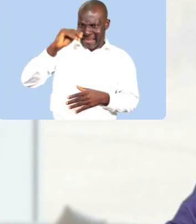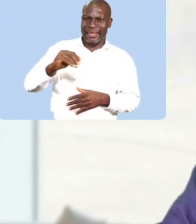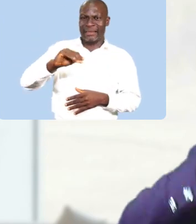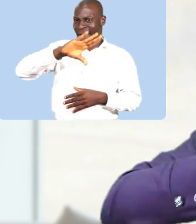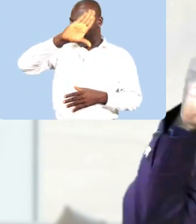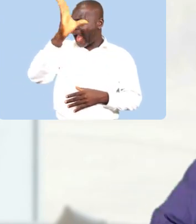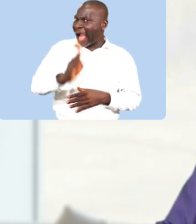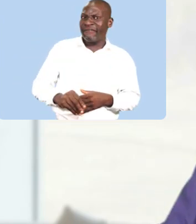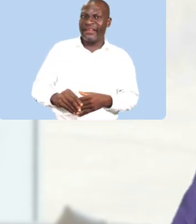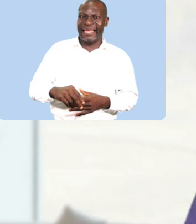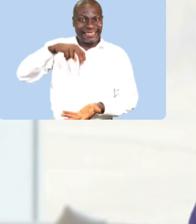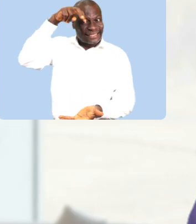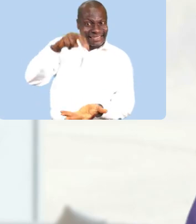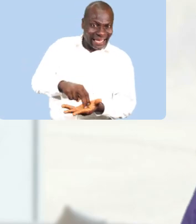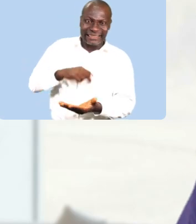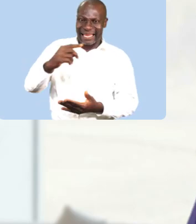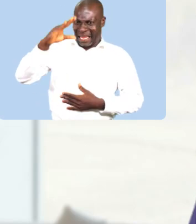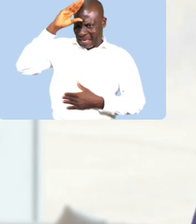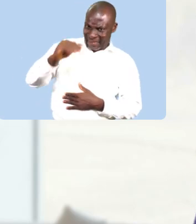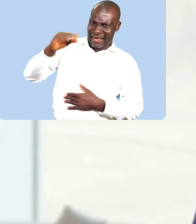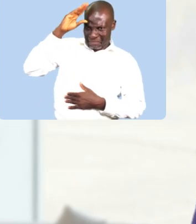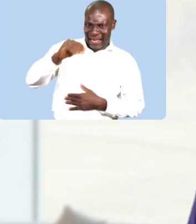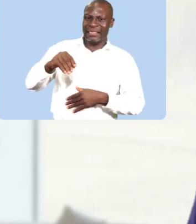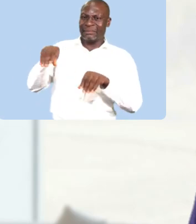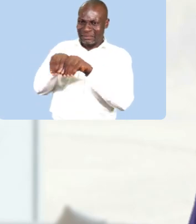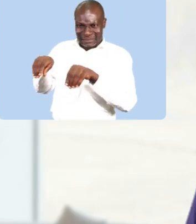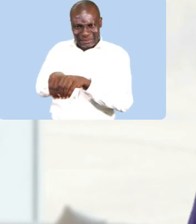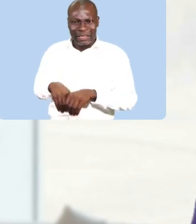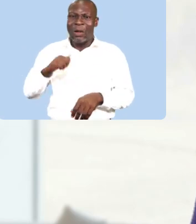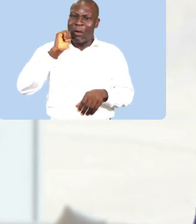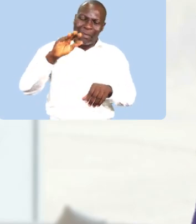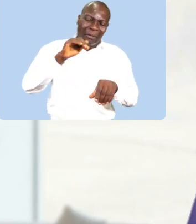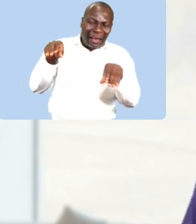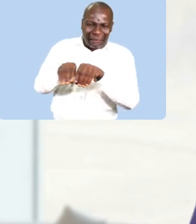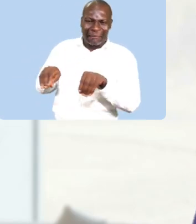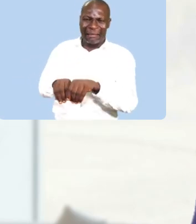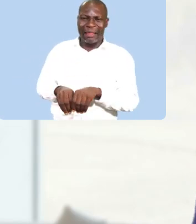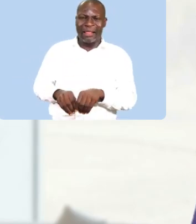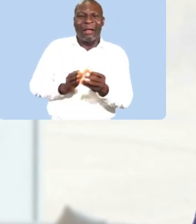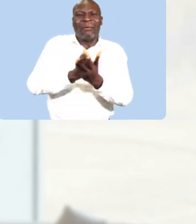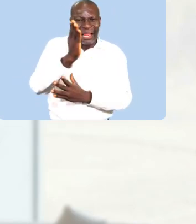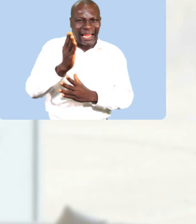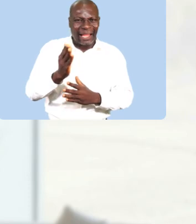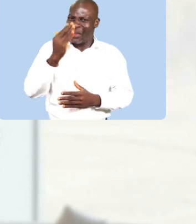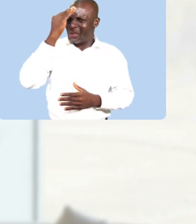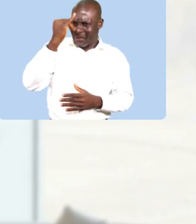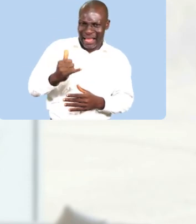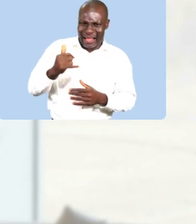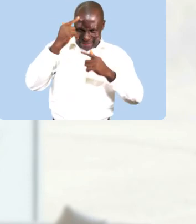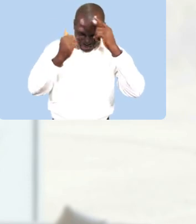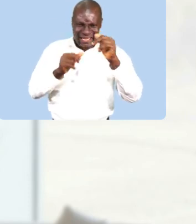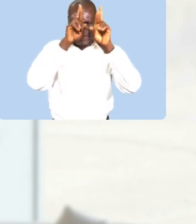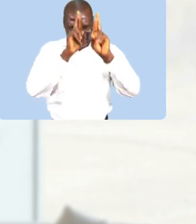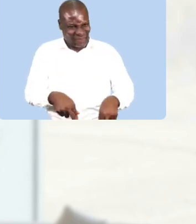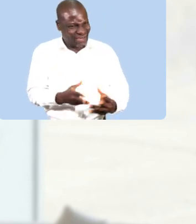ako, edi amase, bema eno o bema na, obano obana, na yesa, na chese, ya respect you obine